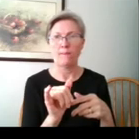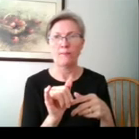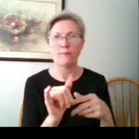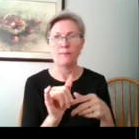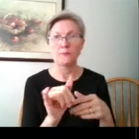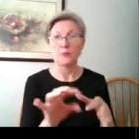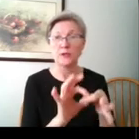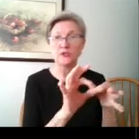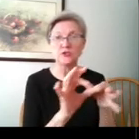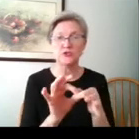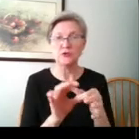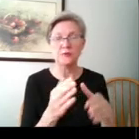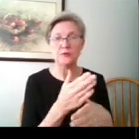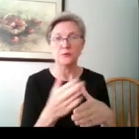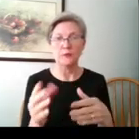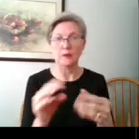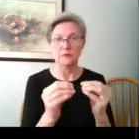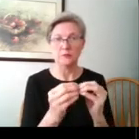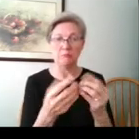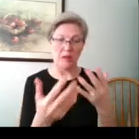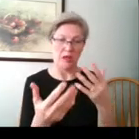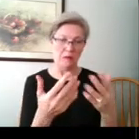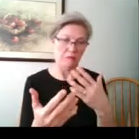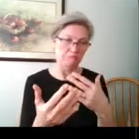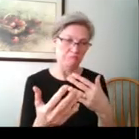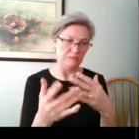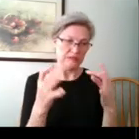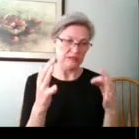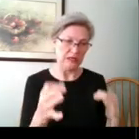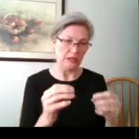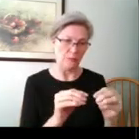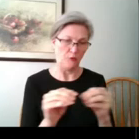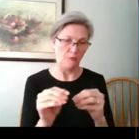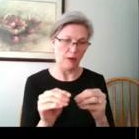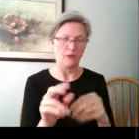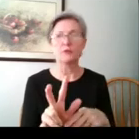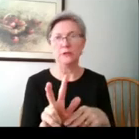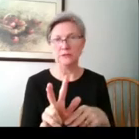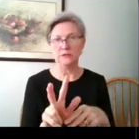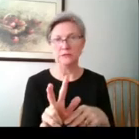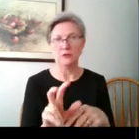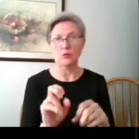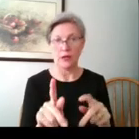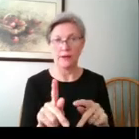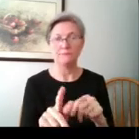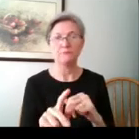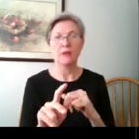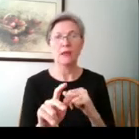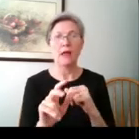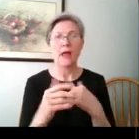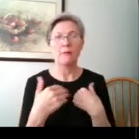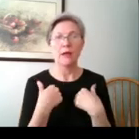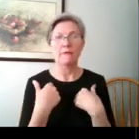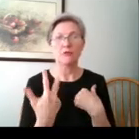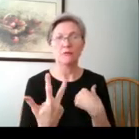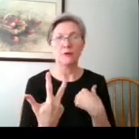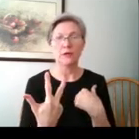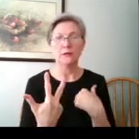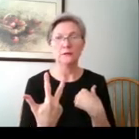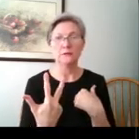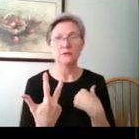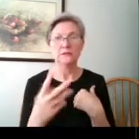the relationship between these numbers. So I might go ahead and, let's say I decide to move by 3s, right? So then I would have